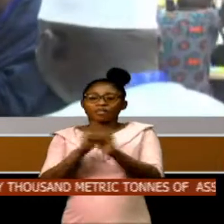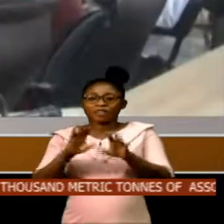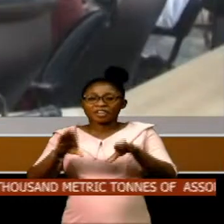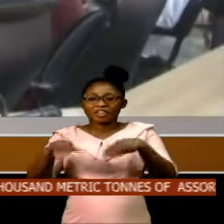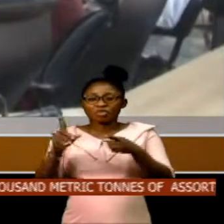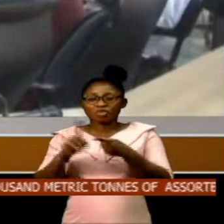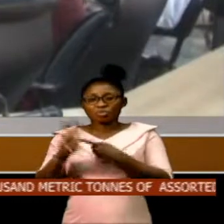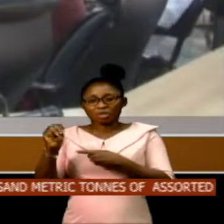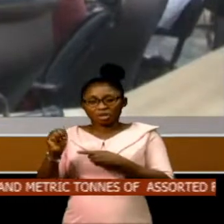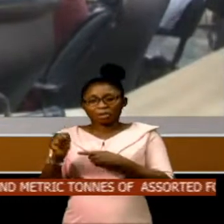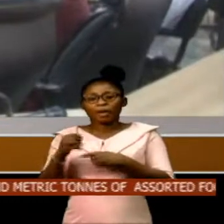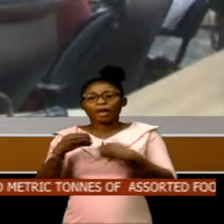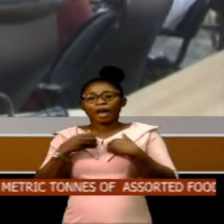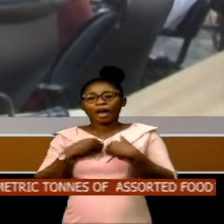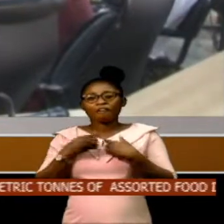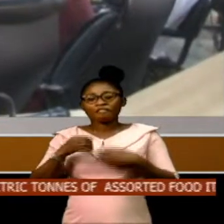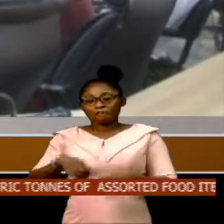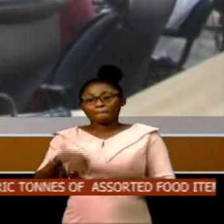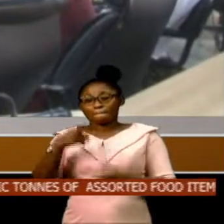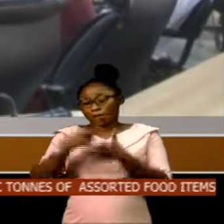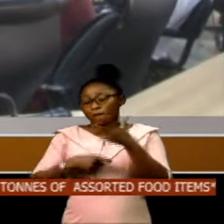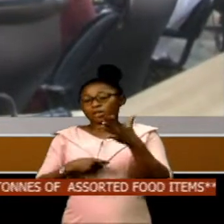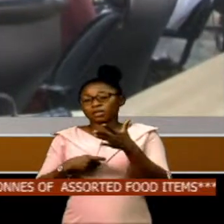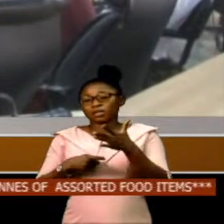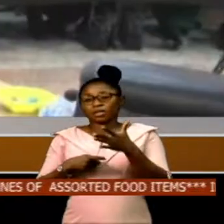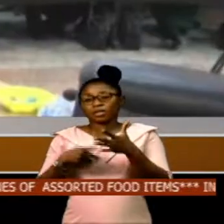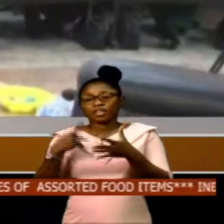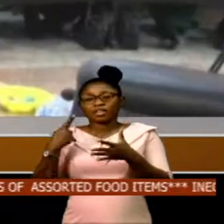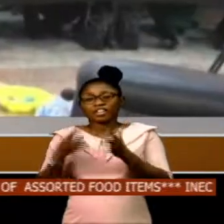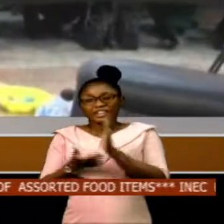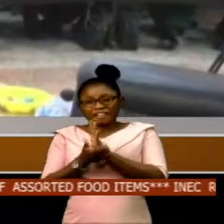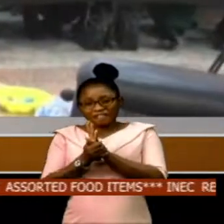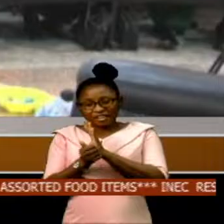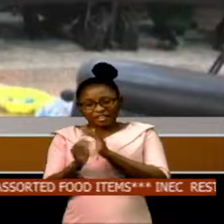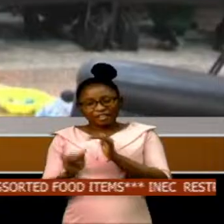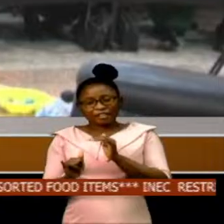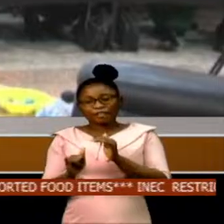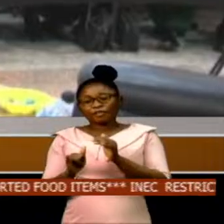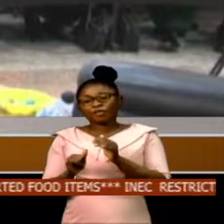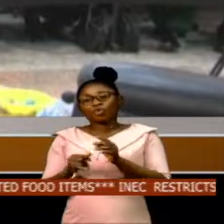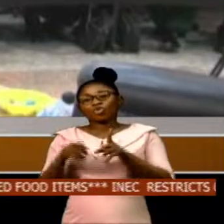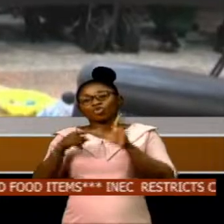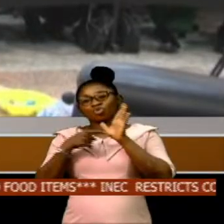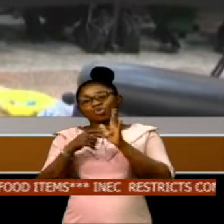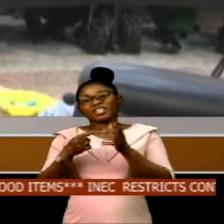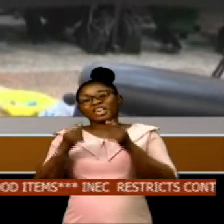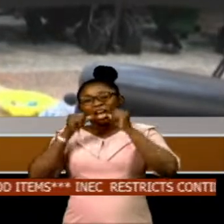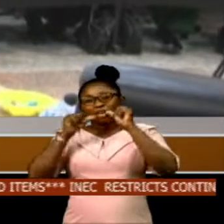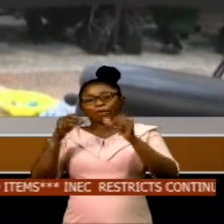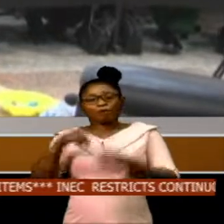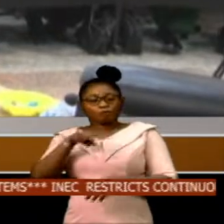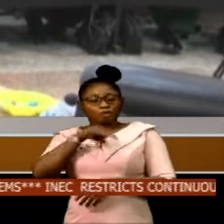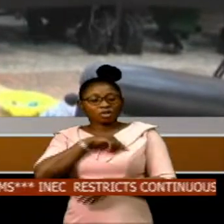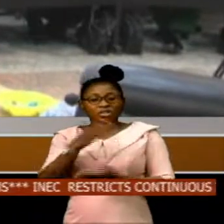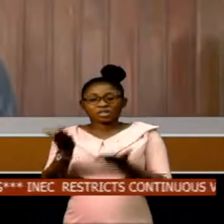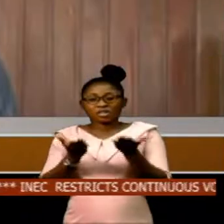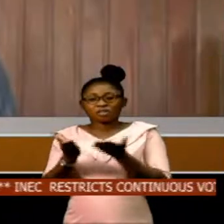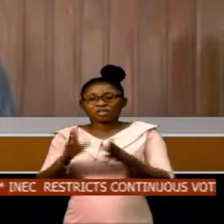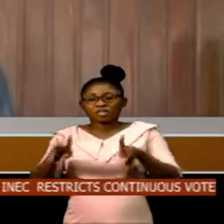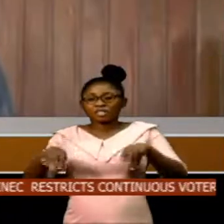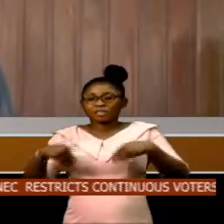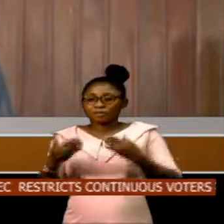independence given to them, however, has a price. Effectively pursue the attainment of quality service